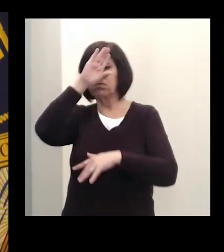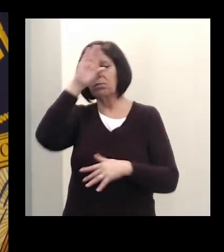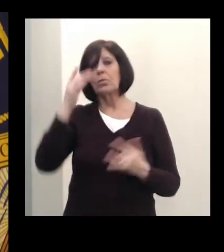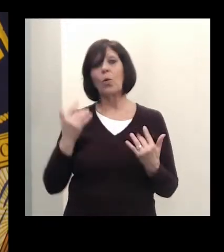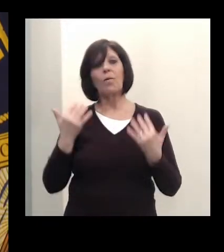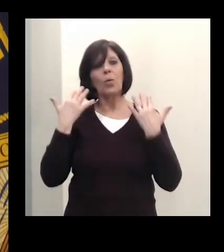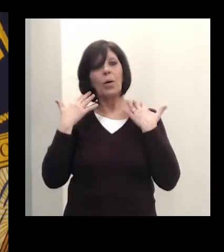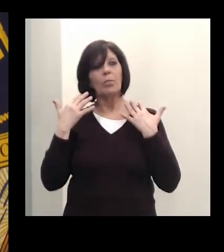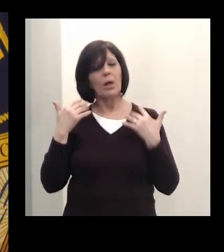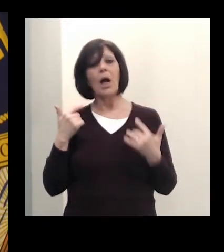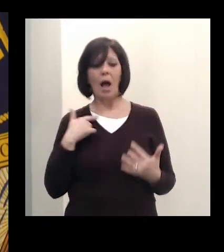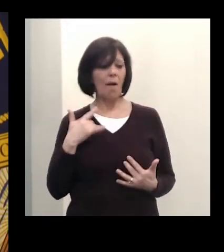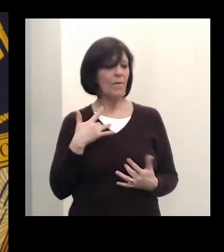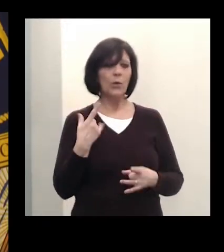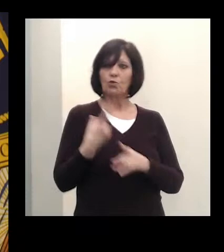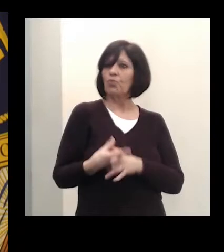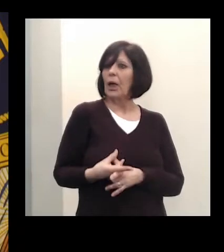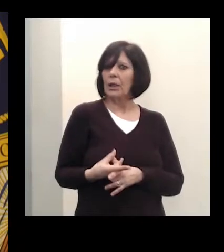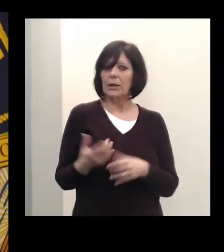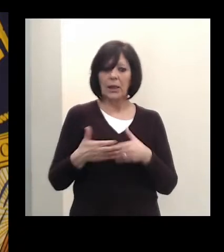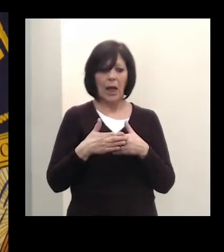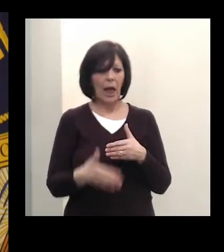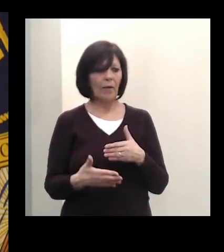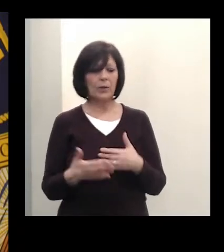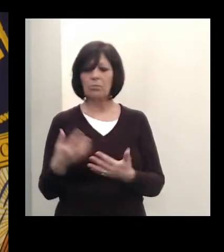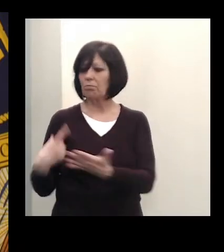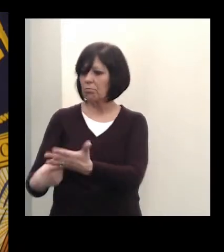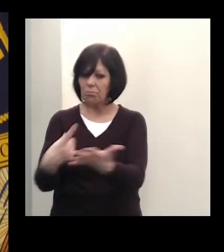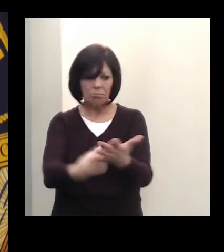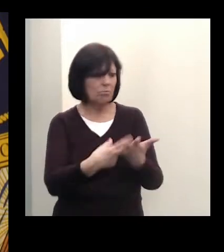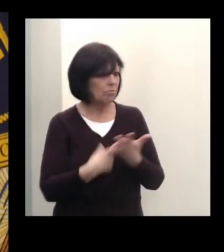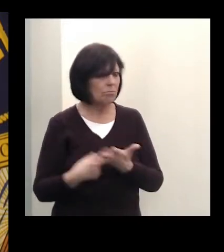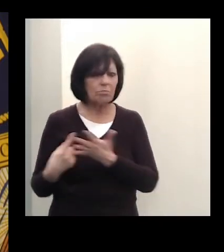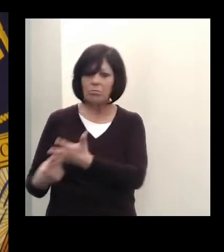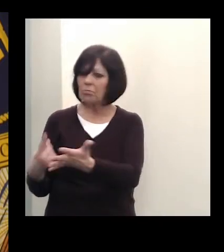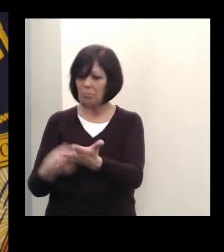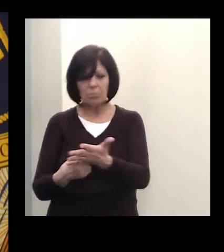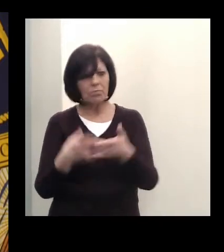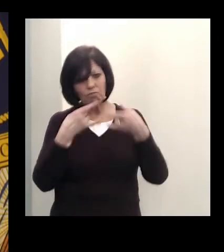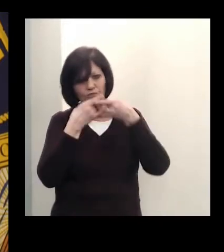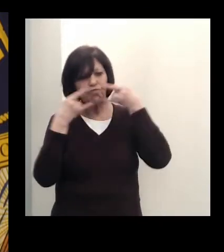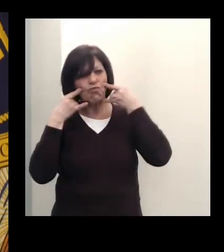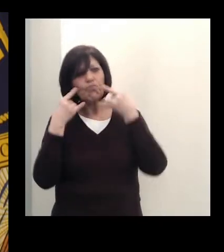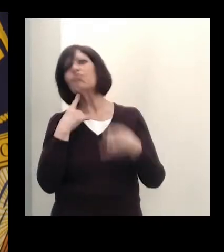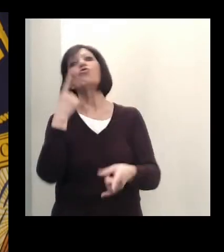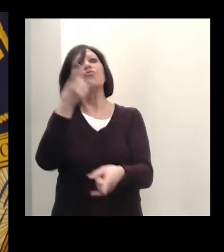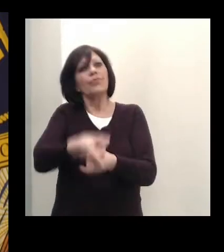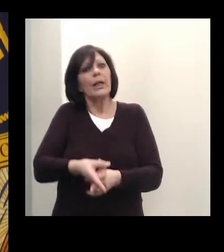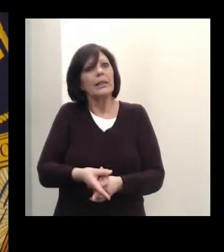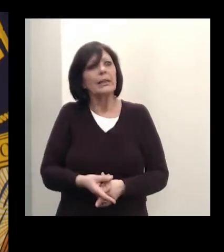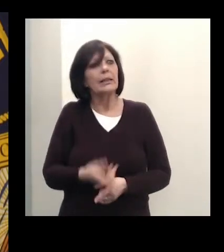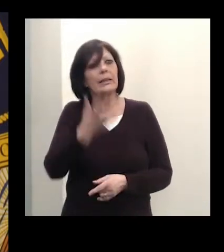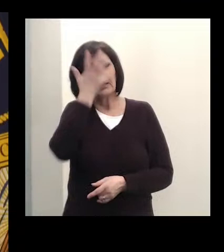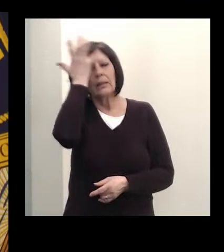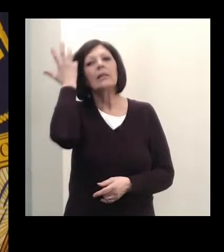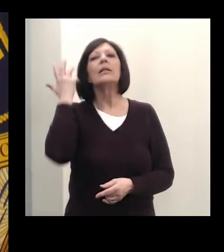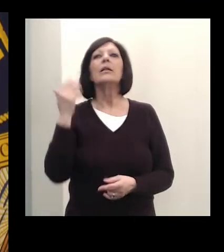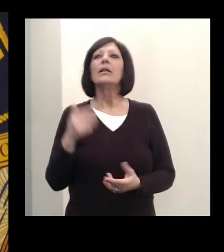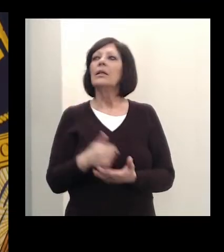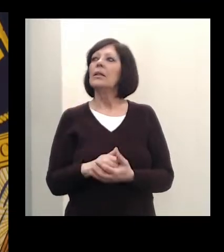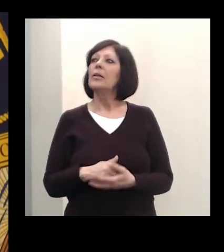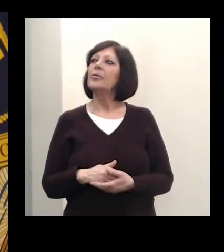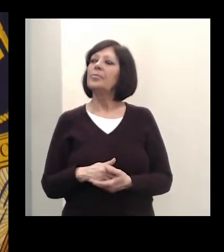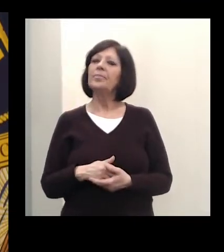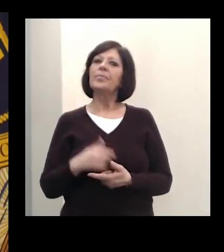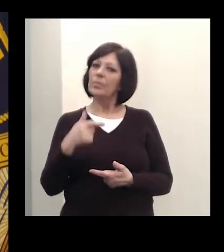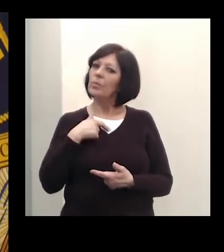I felt it was the right thing to do after consultation with the Department of Health, with the hospital systems, with our emergency services and others. We felt